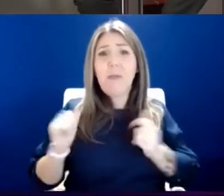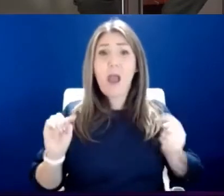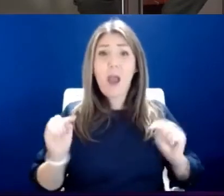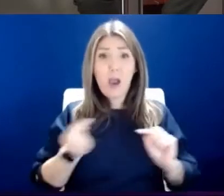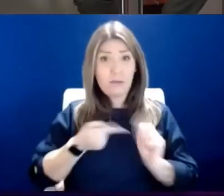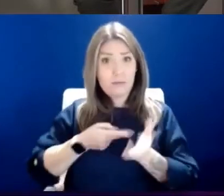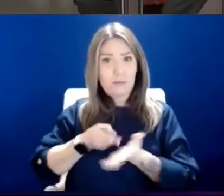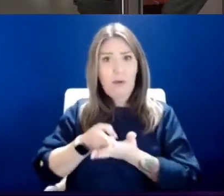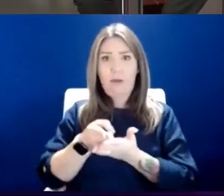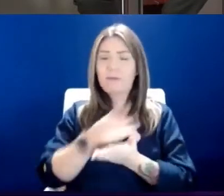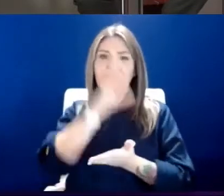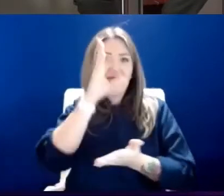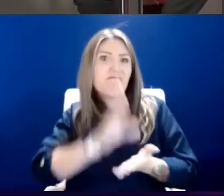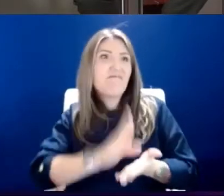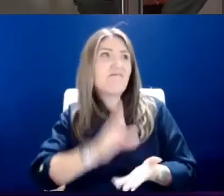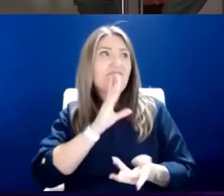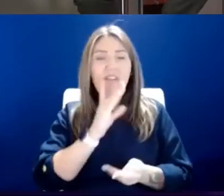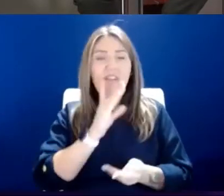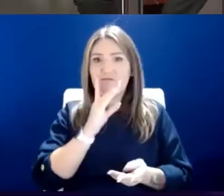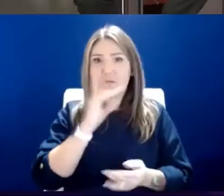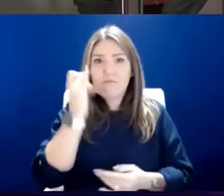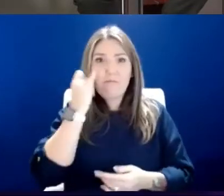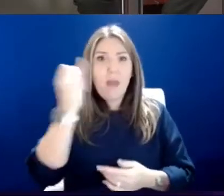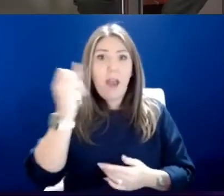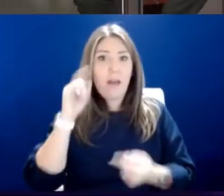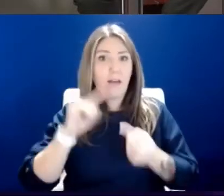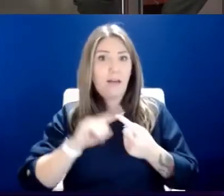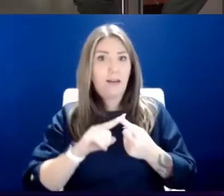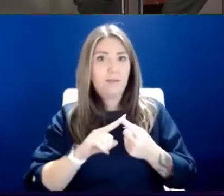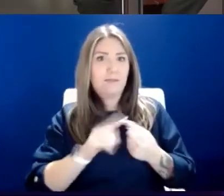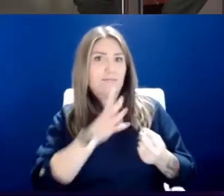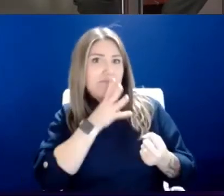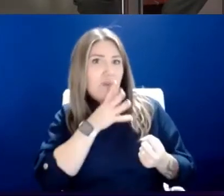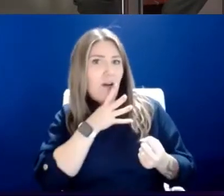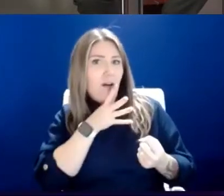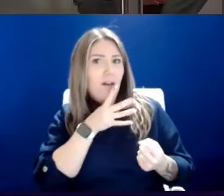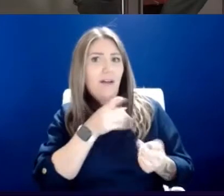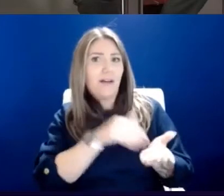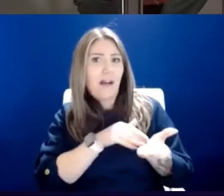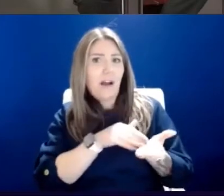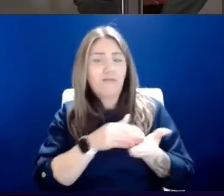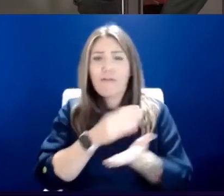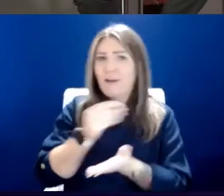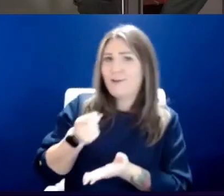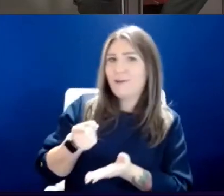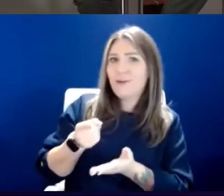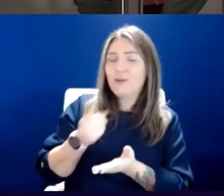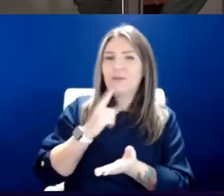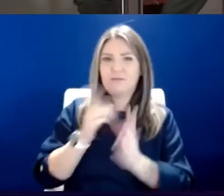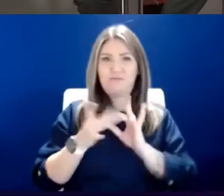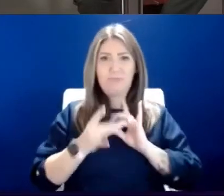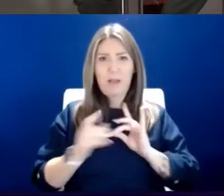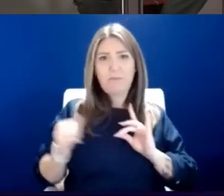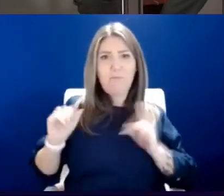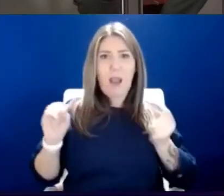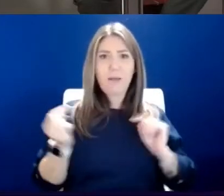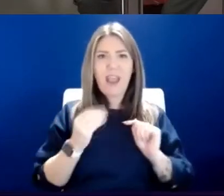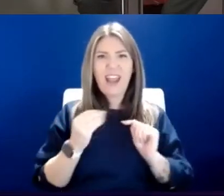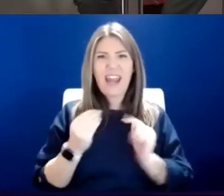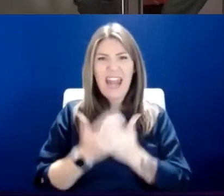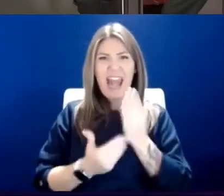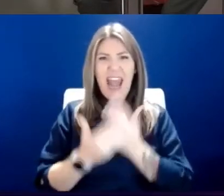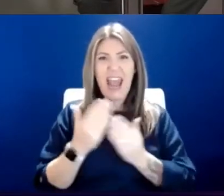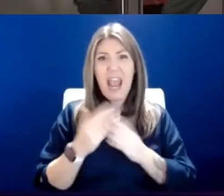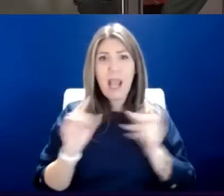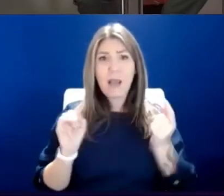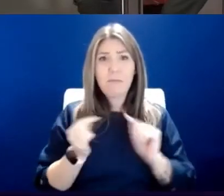in a million years, until talking to Dr. Gupta and you, would I have associated back pain and hand pain from carpal